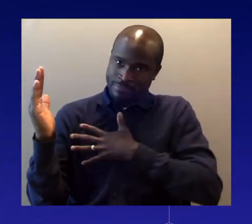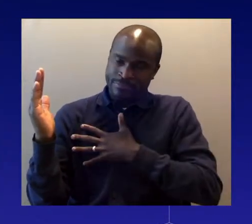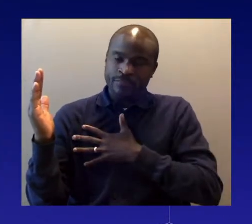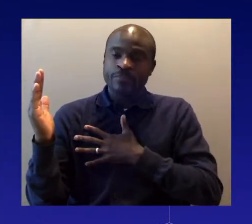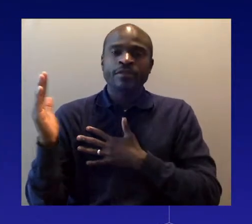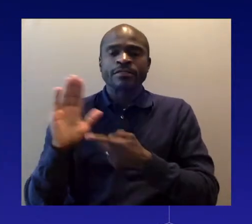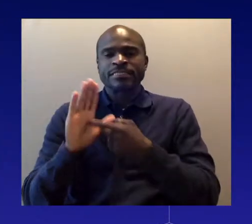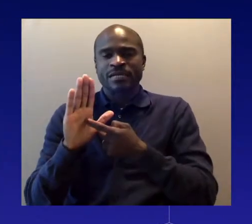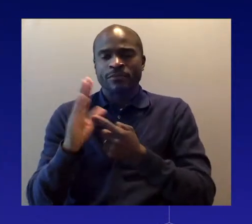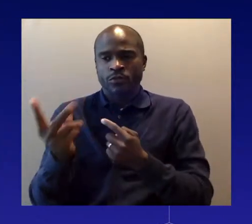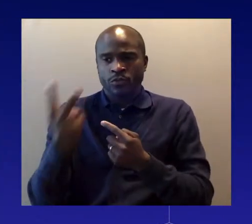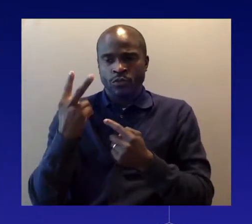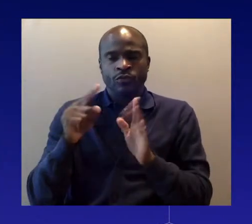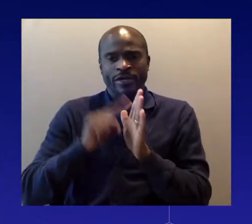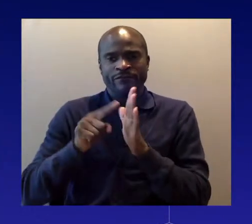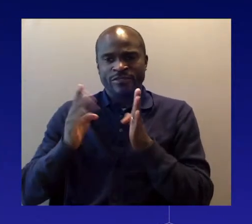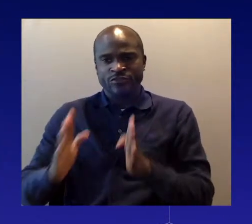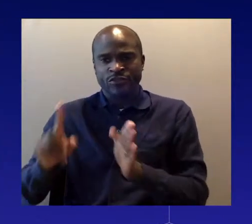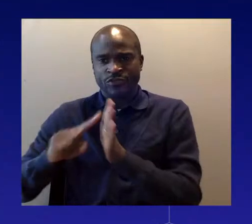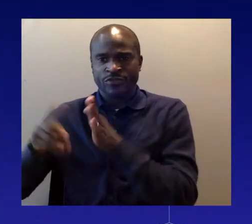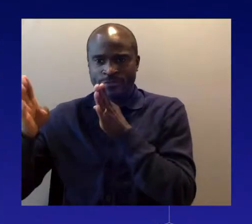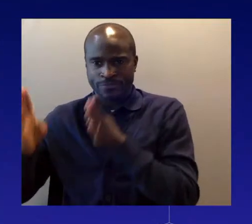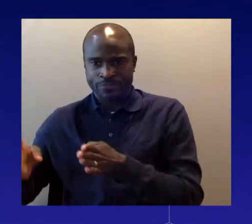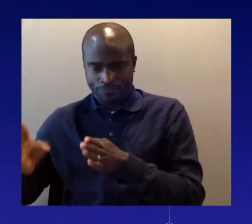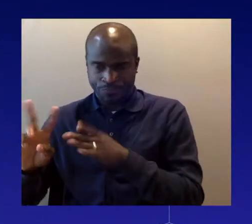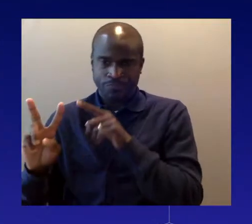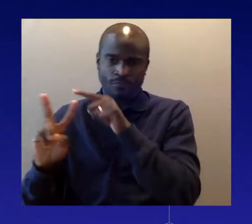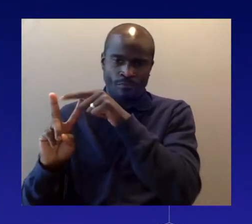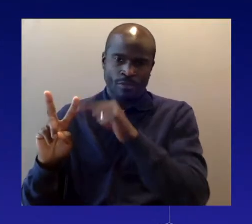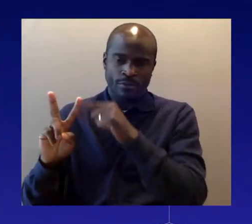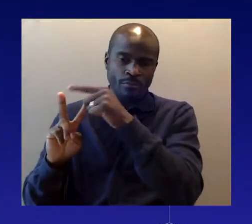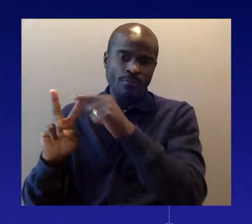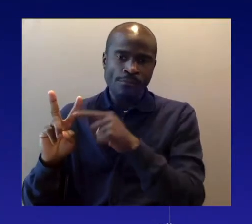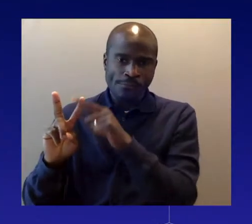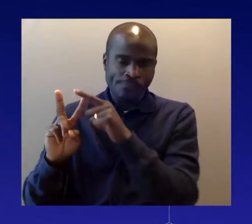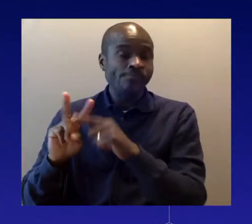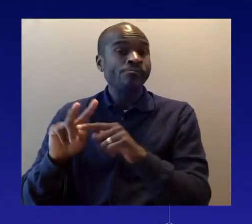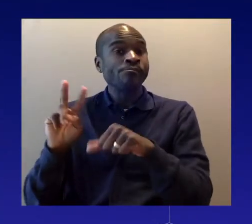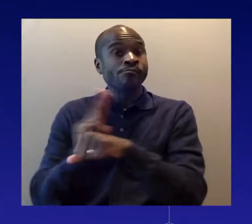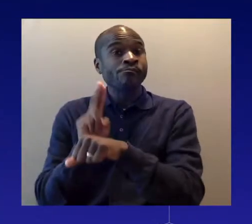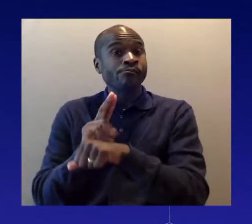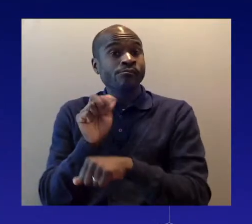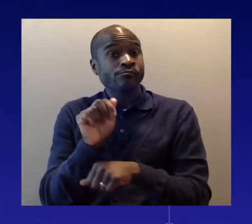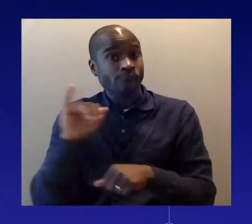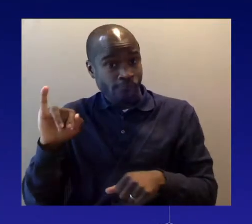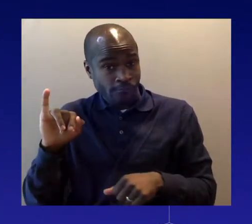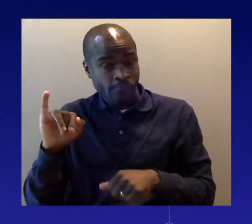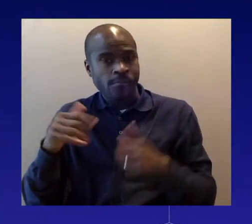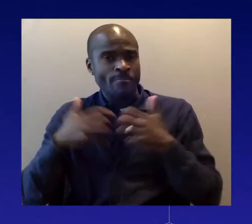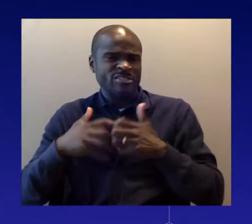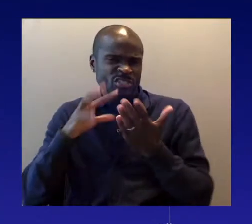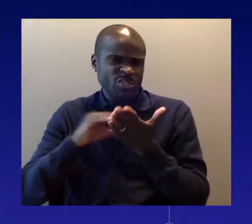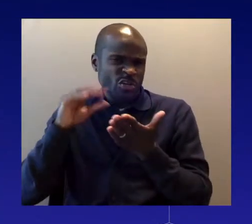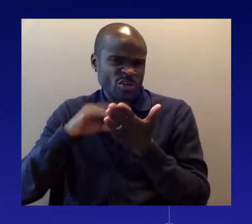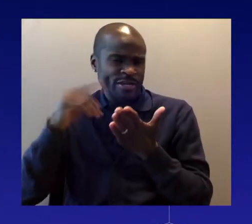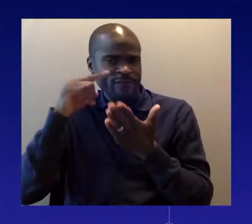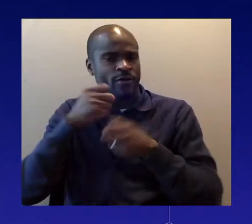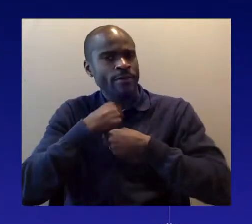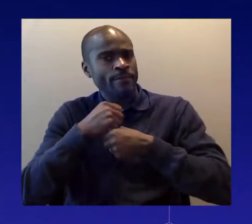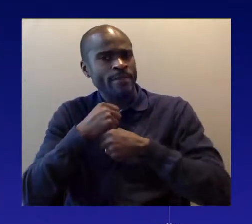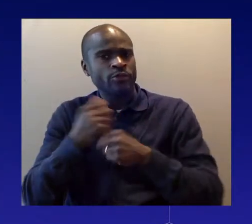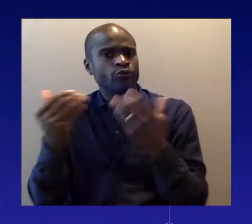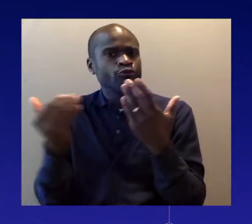2 investigators that were using machine learning software to create new therapeutic drugs for different